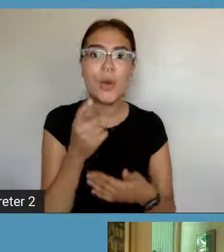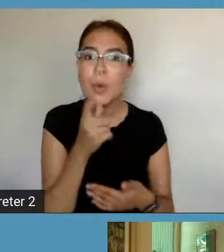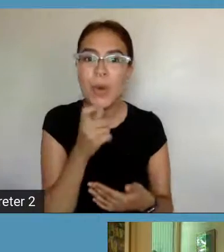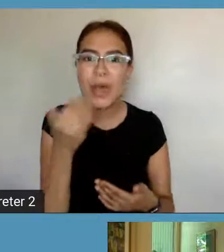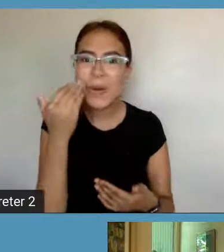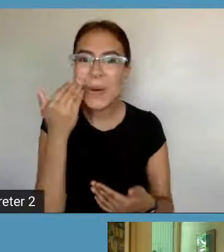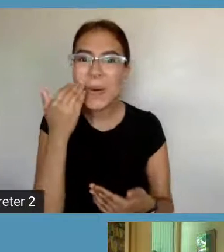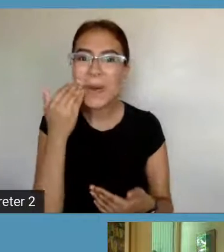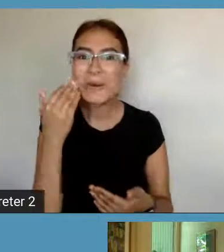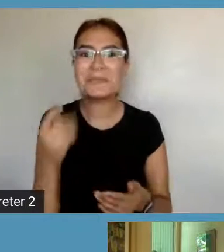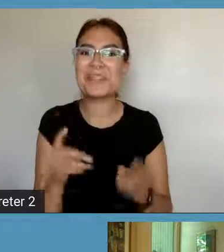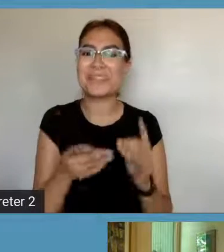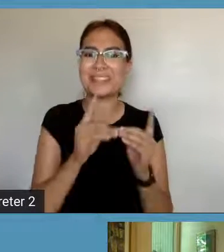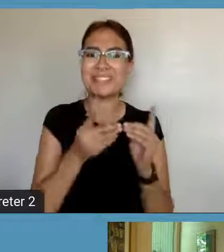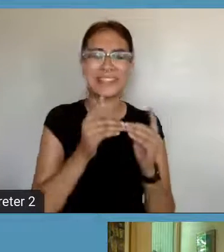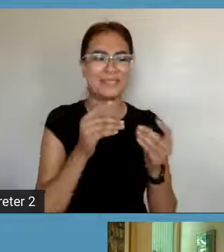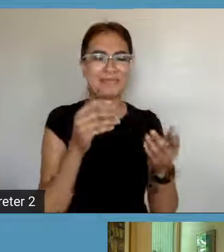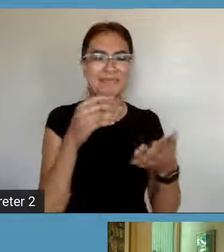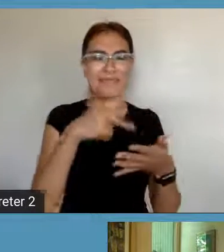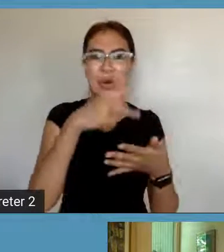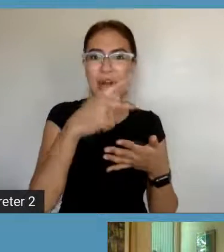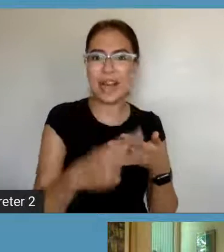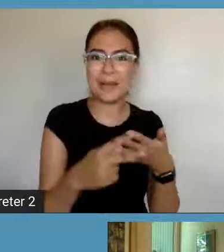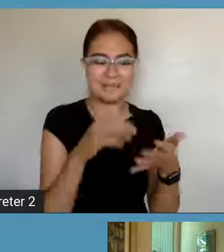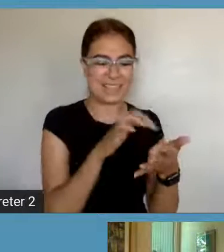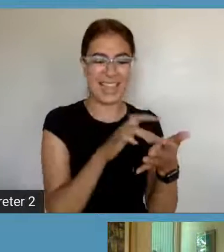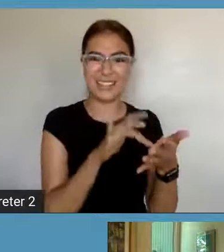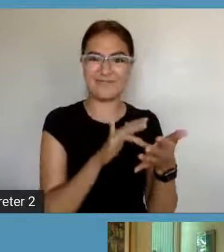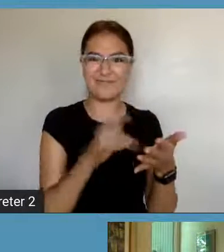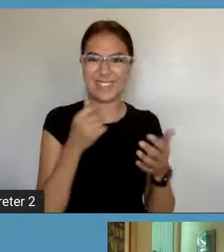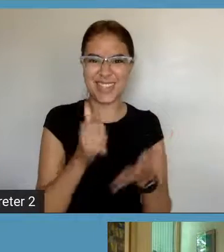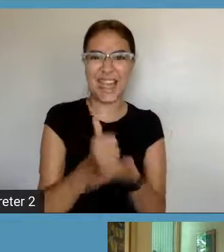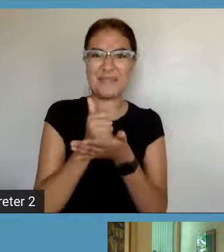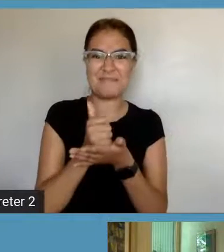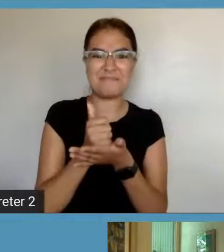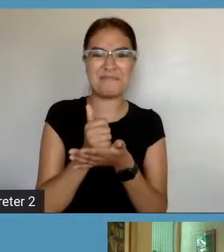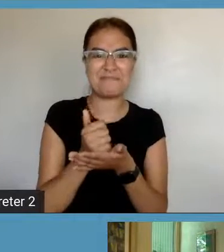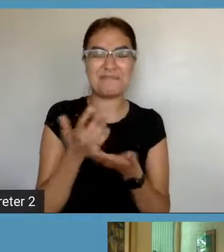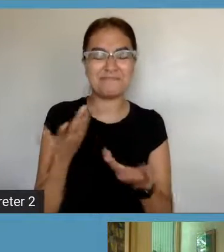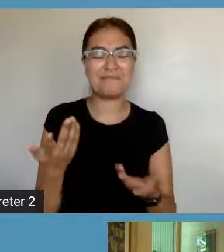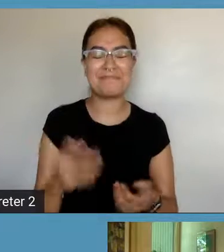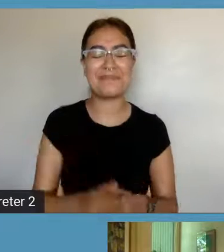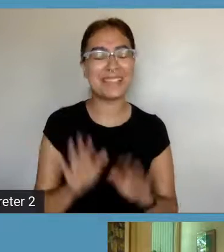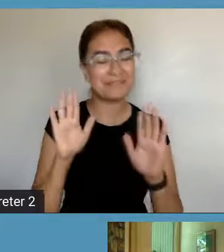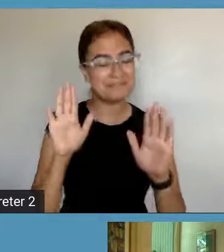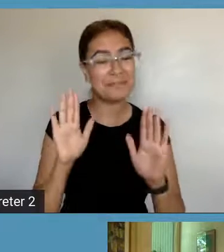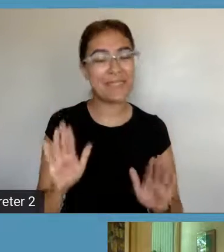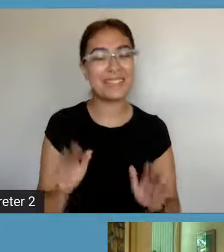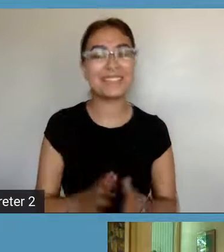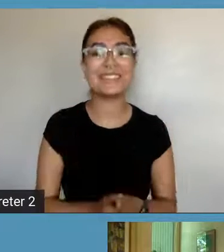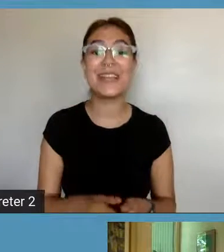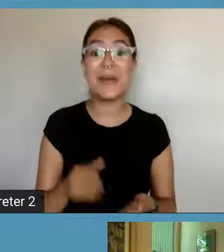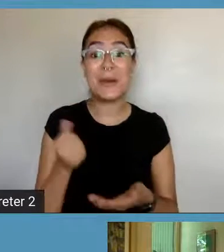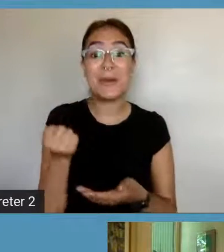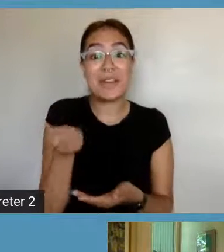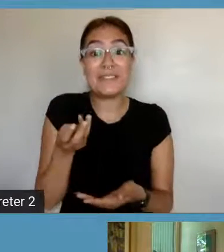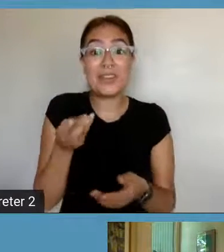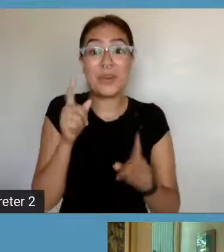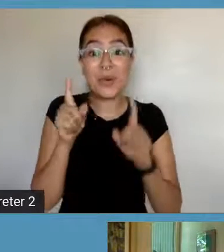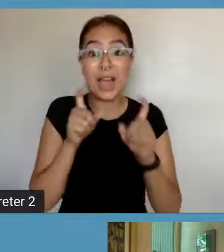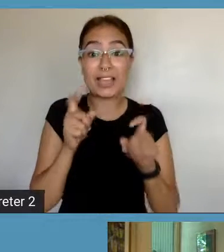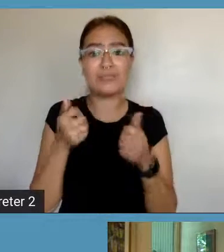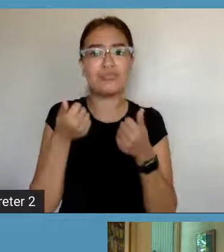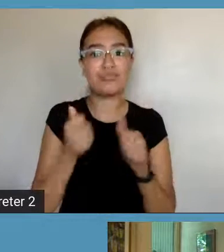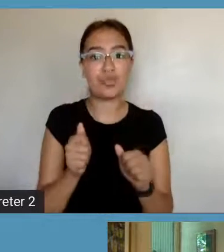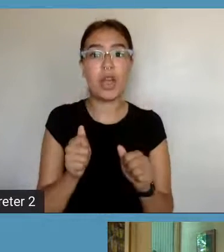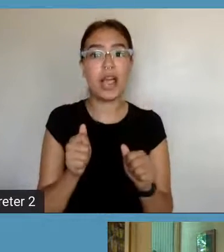programs calculator to help you out with your efforts? That's fantastic. So we have quite a few questions, and we'll try to get through as many as we